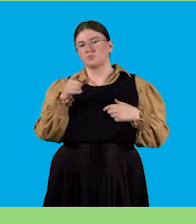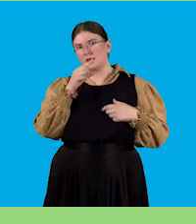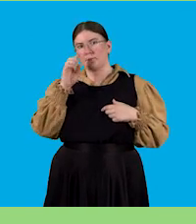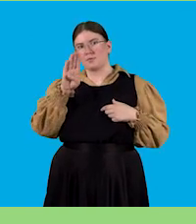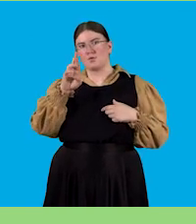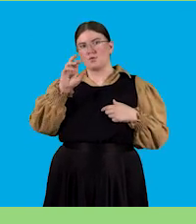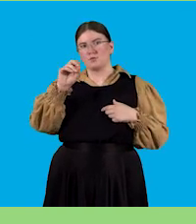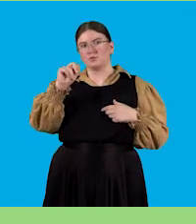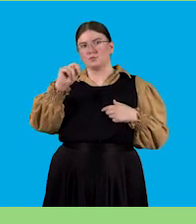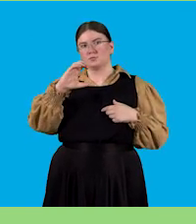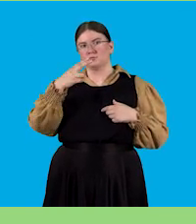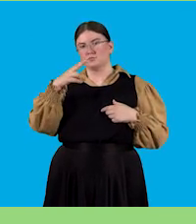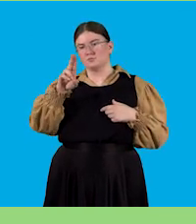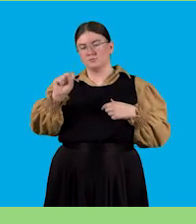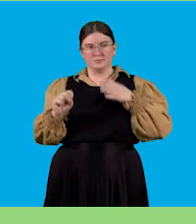one.